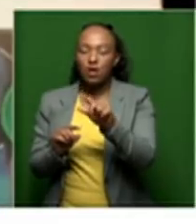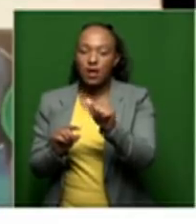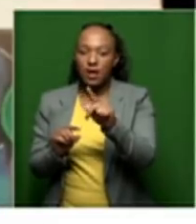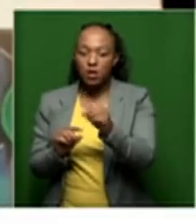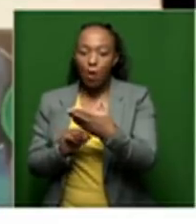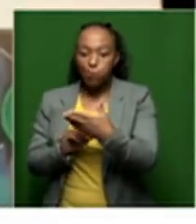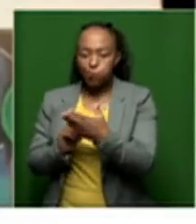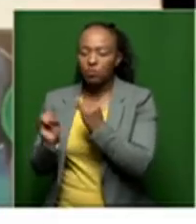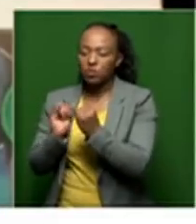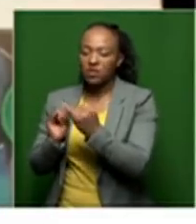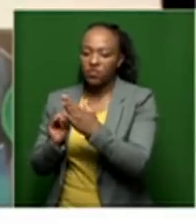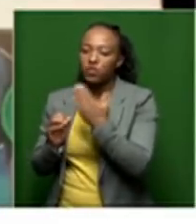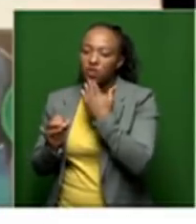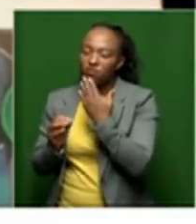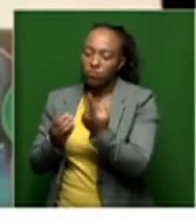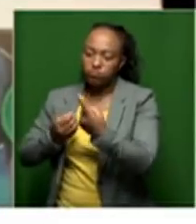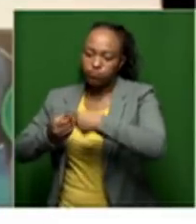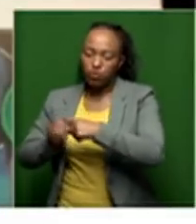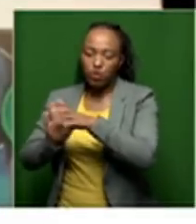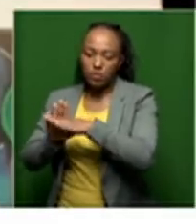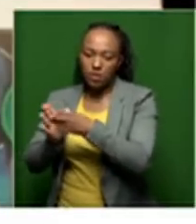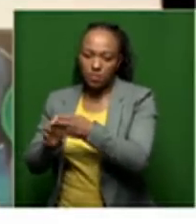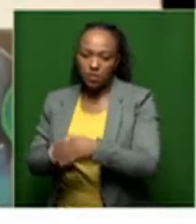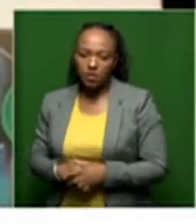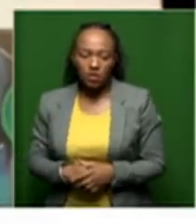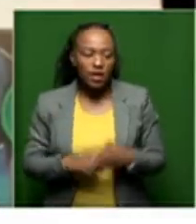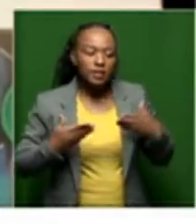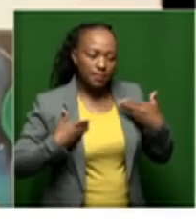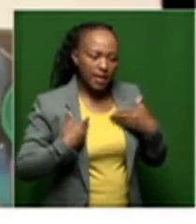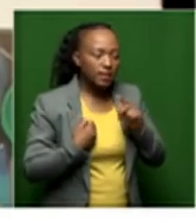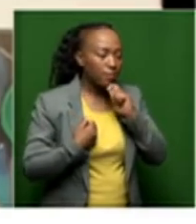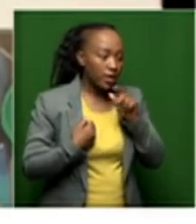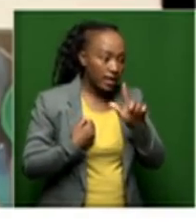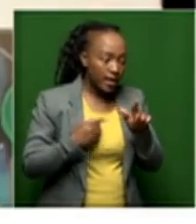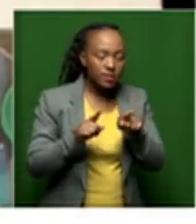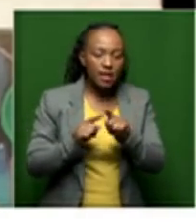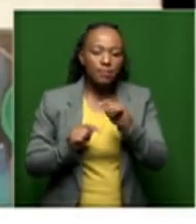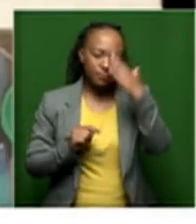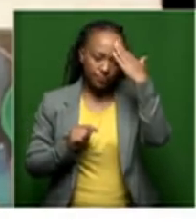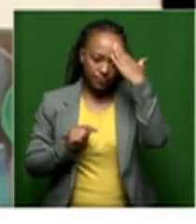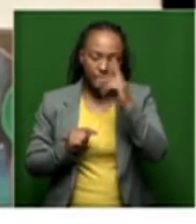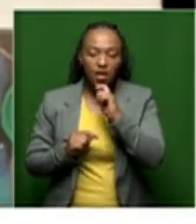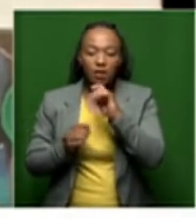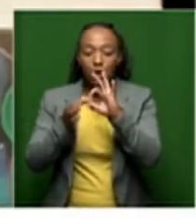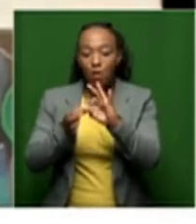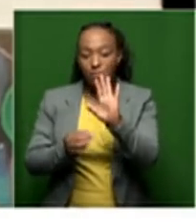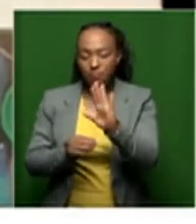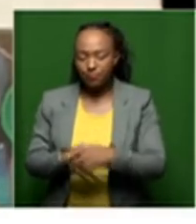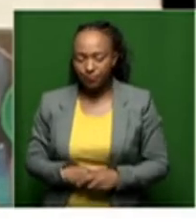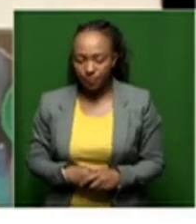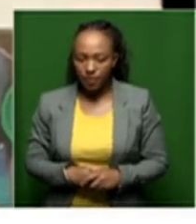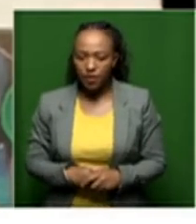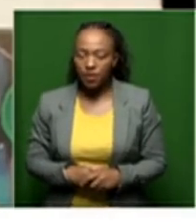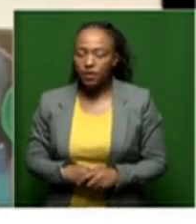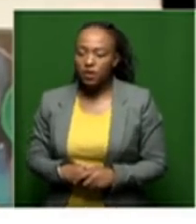have you. Thanks so much for being with us on the program. An absolute pleasure, Lian. Good morning to you and the viewers. So, lots of speculation